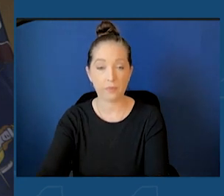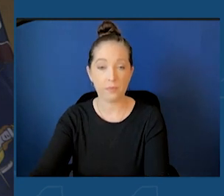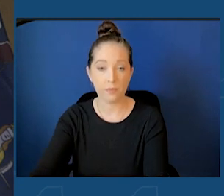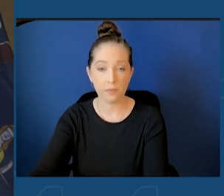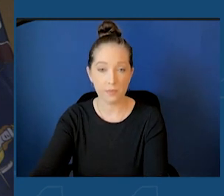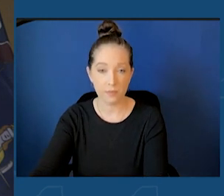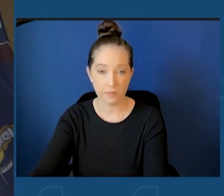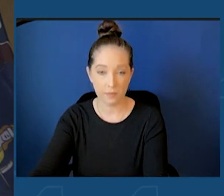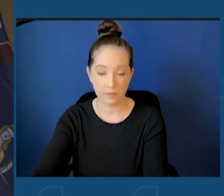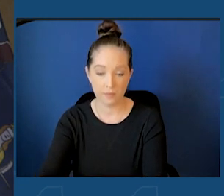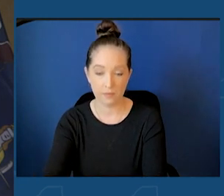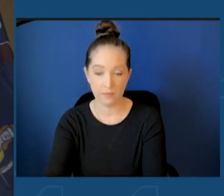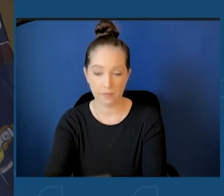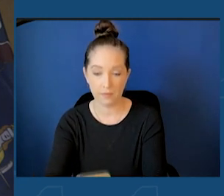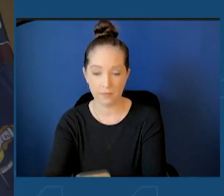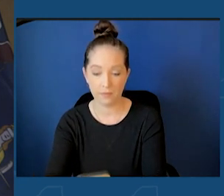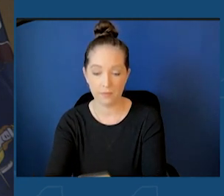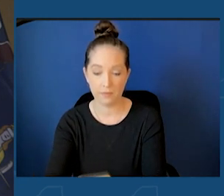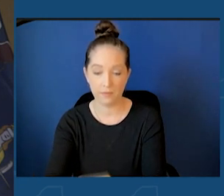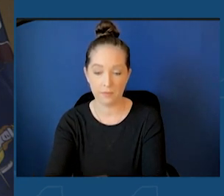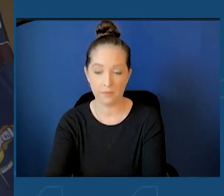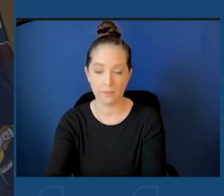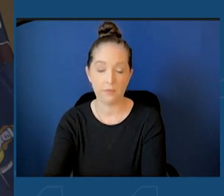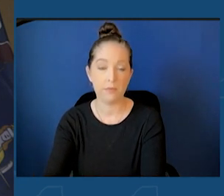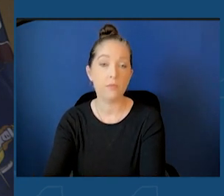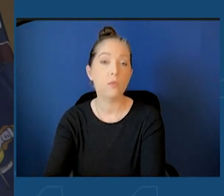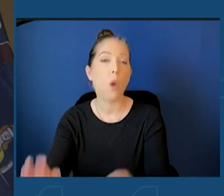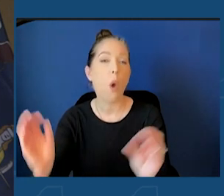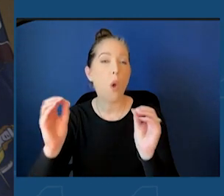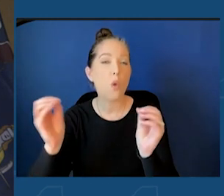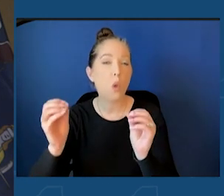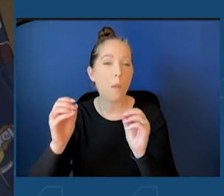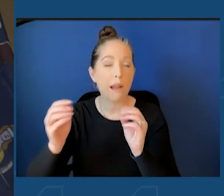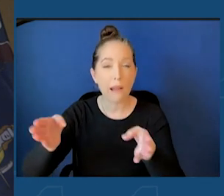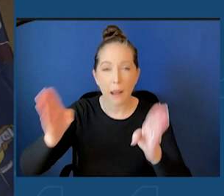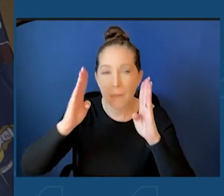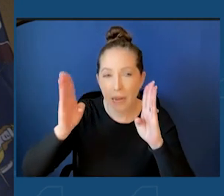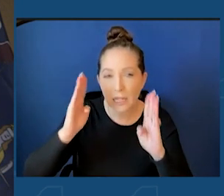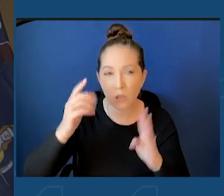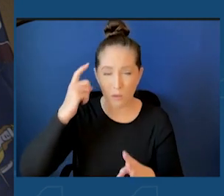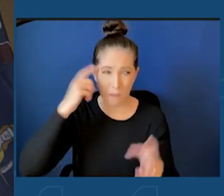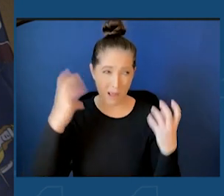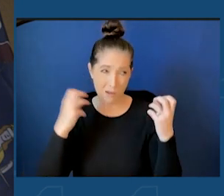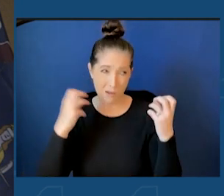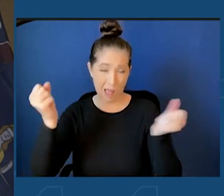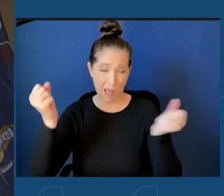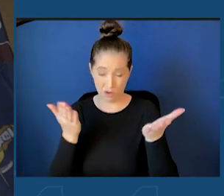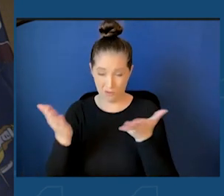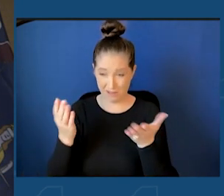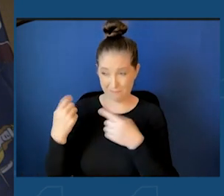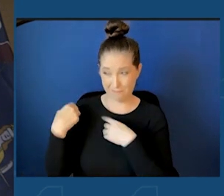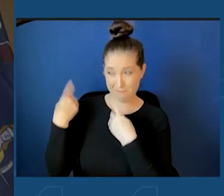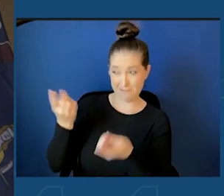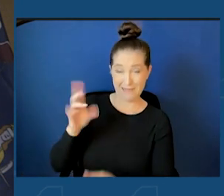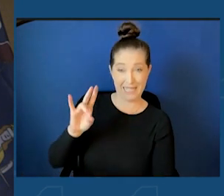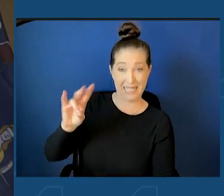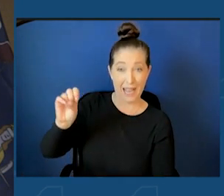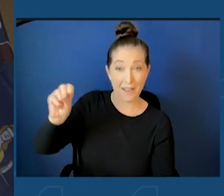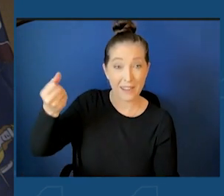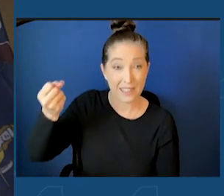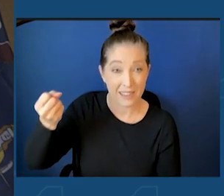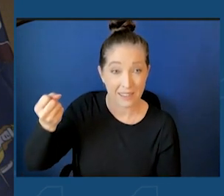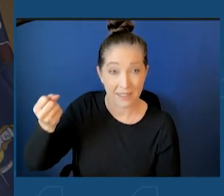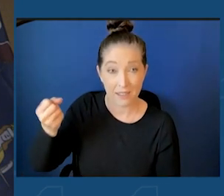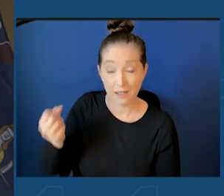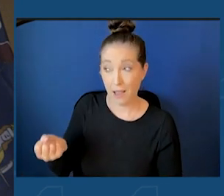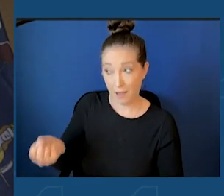And no one has really paid much attention to the delivery of mental health services since the 70s. You know, those who are really old, and I don't see many really old people in this